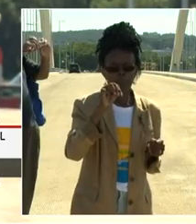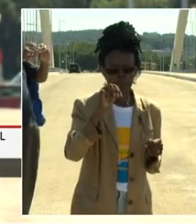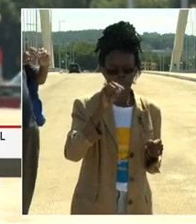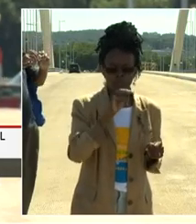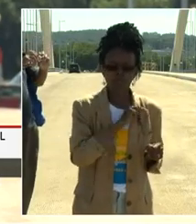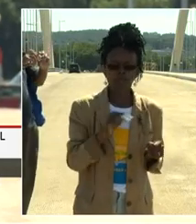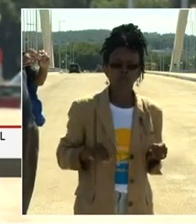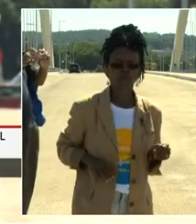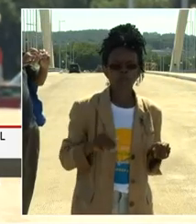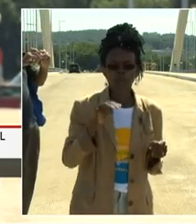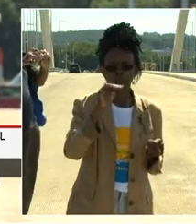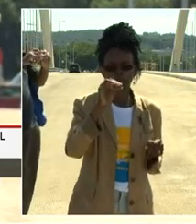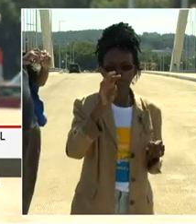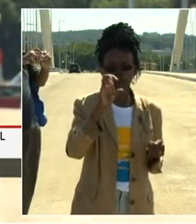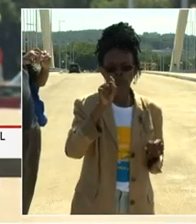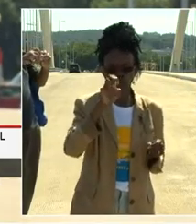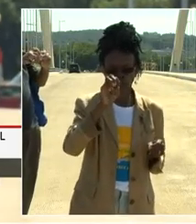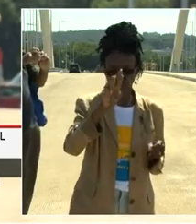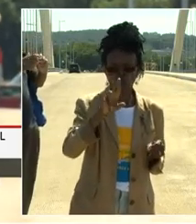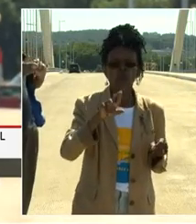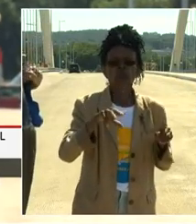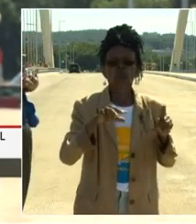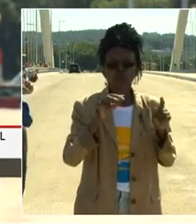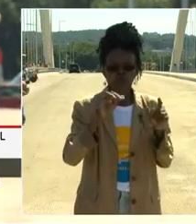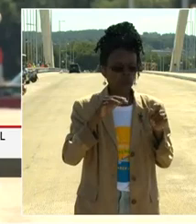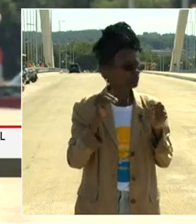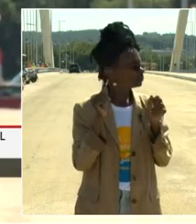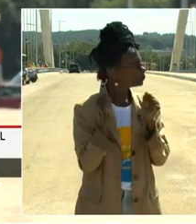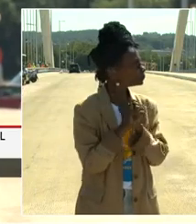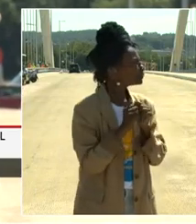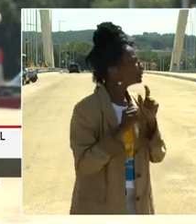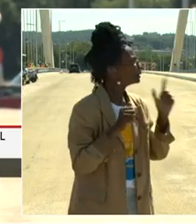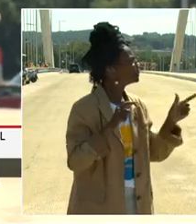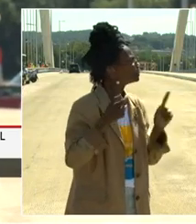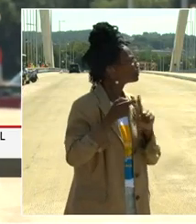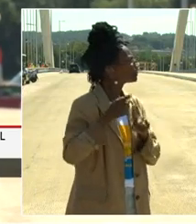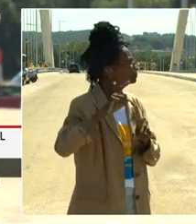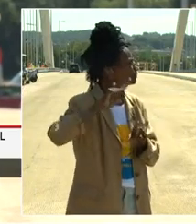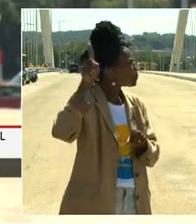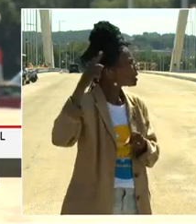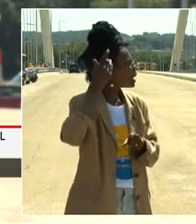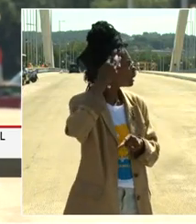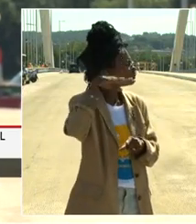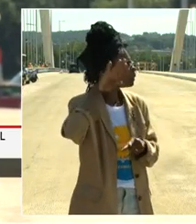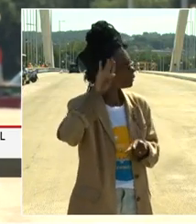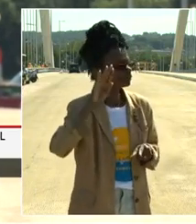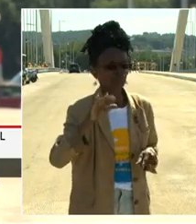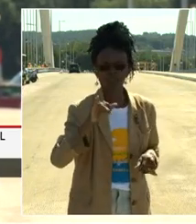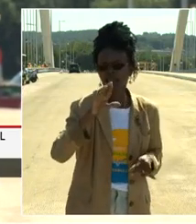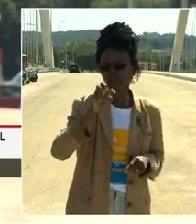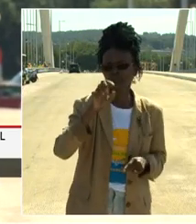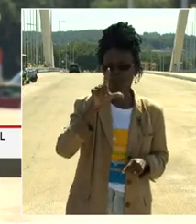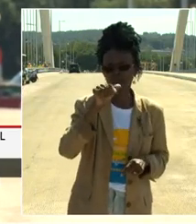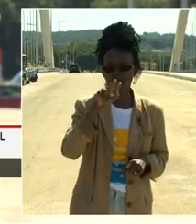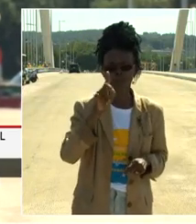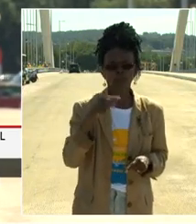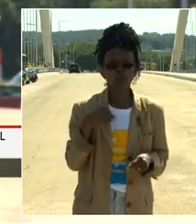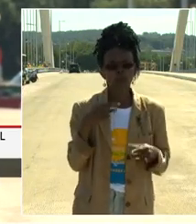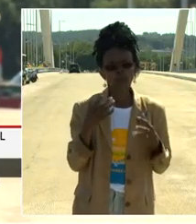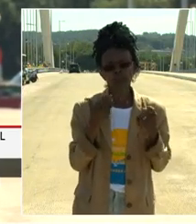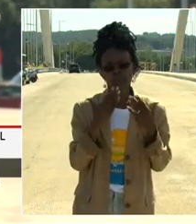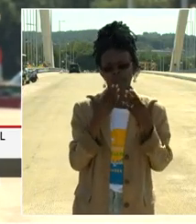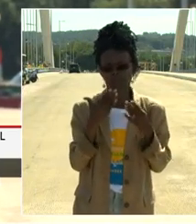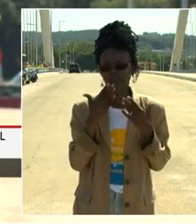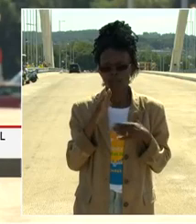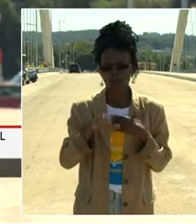the legacy of Frederick Douglass as well. I also want to thank all of the members of the council who